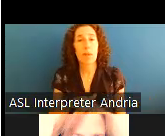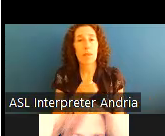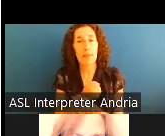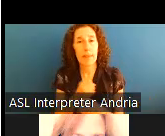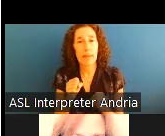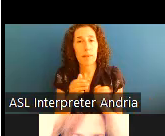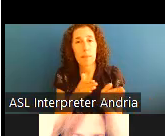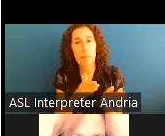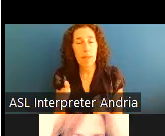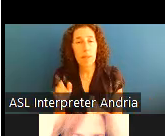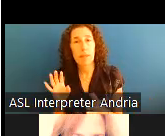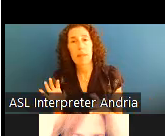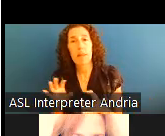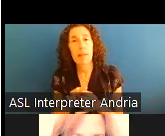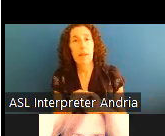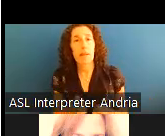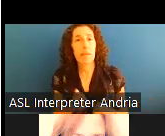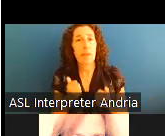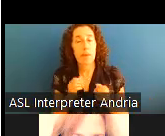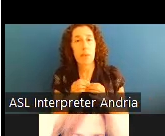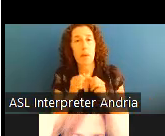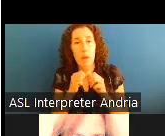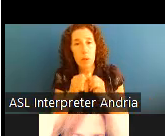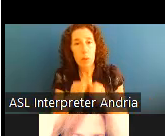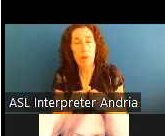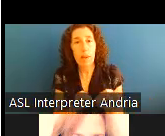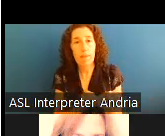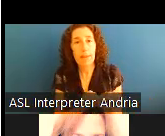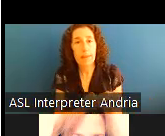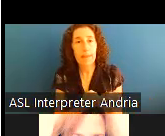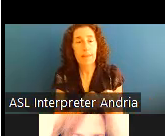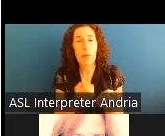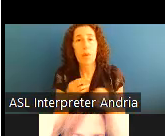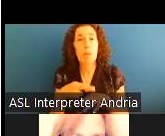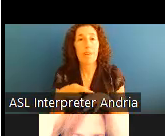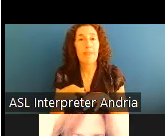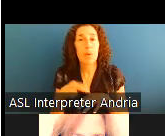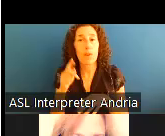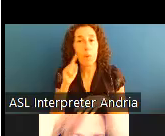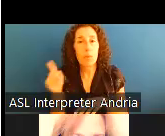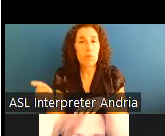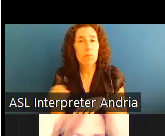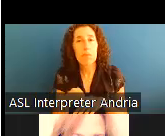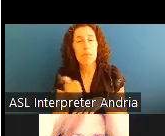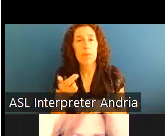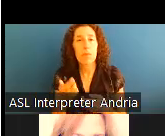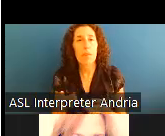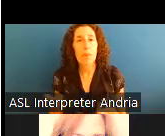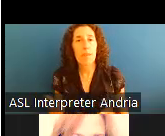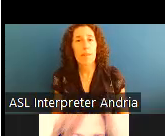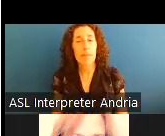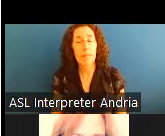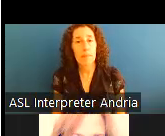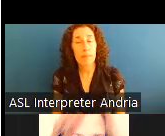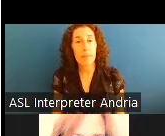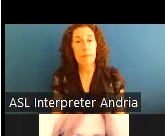connecting survivors with ongoing advocacy or community referrals and addressing ongoing concerns. The